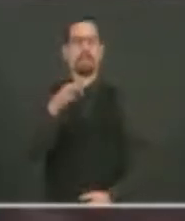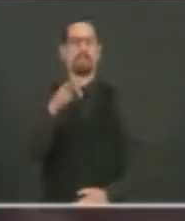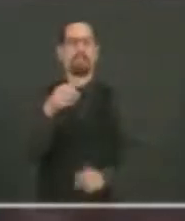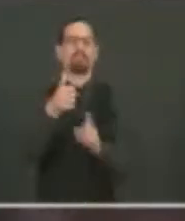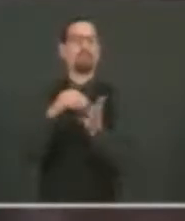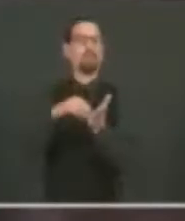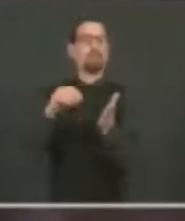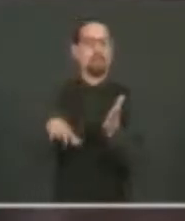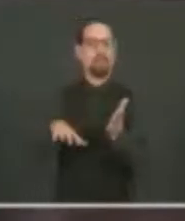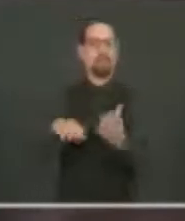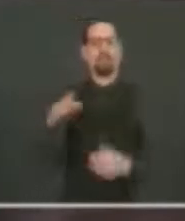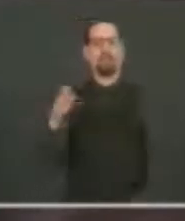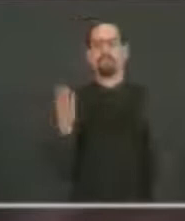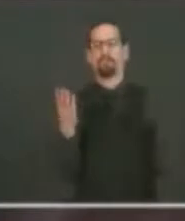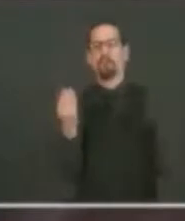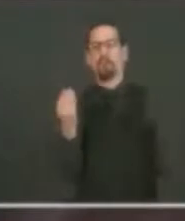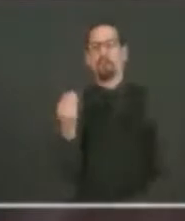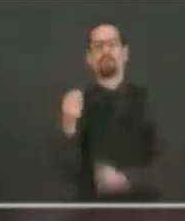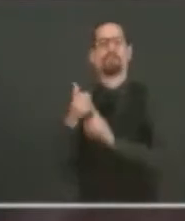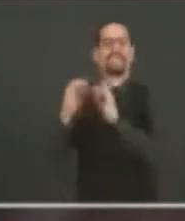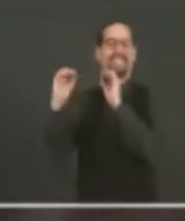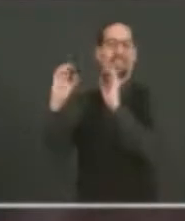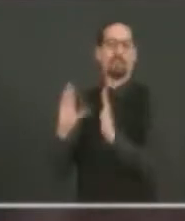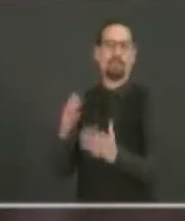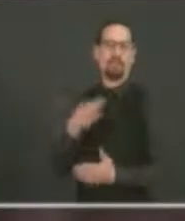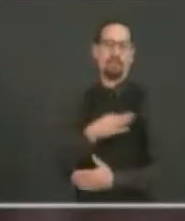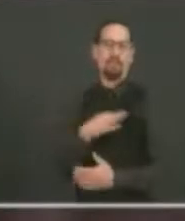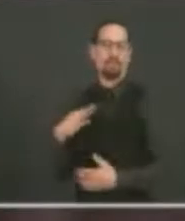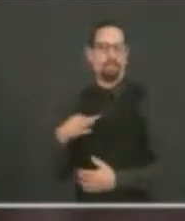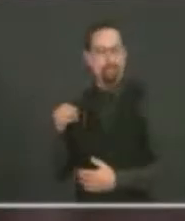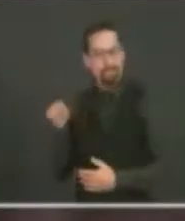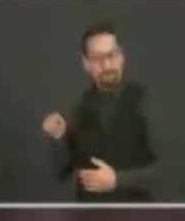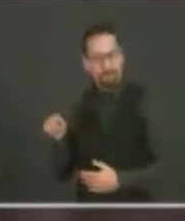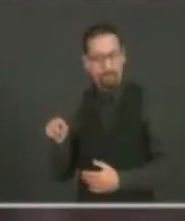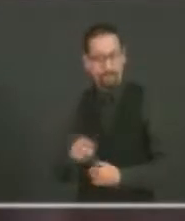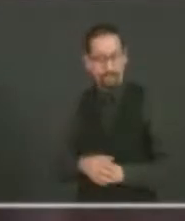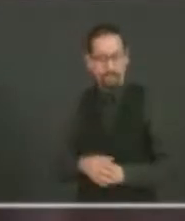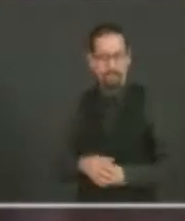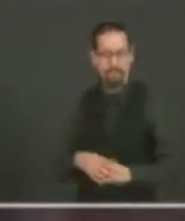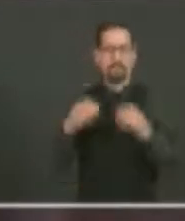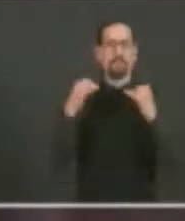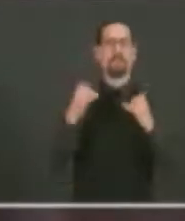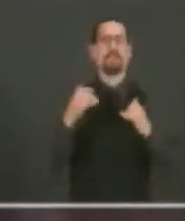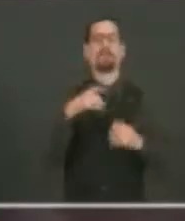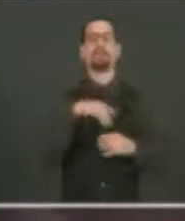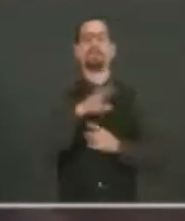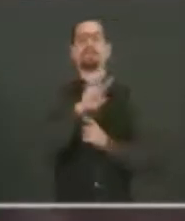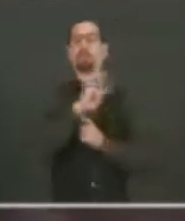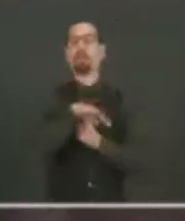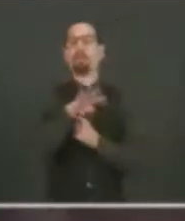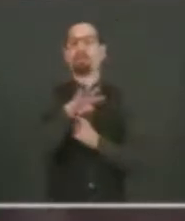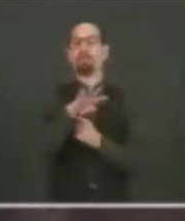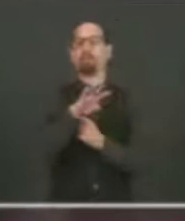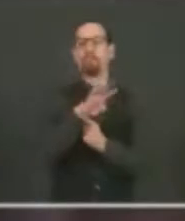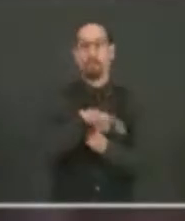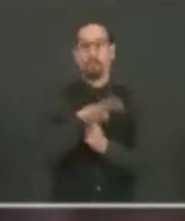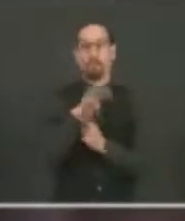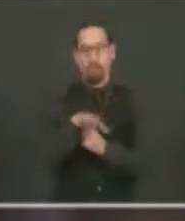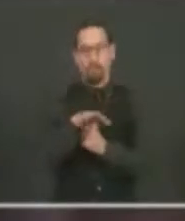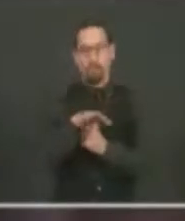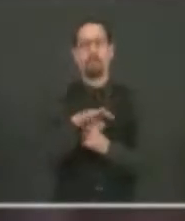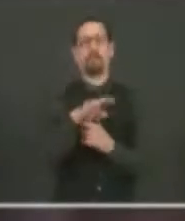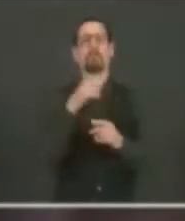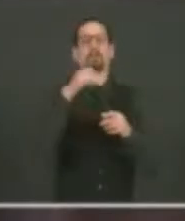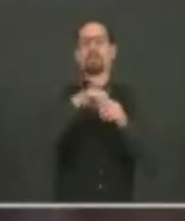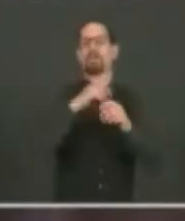and the rest were among teachers and staff. Of the 44 cases we've seen in the virtual